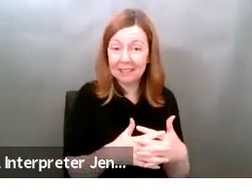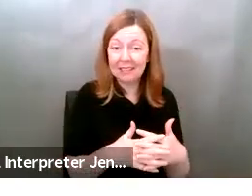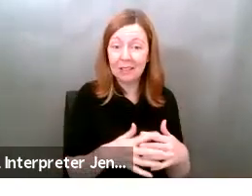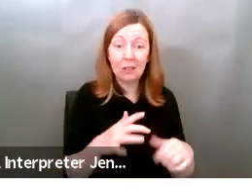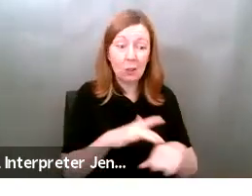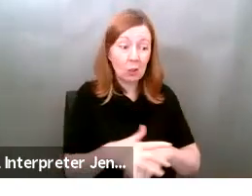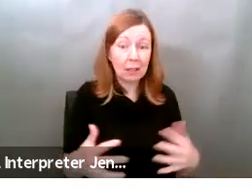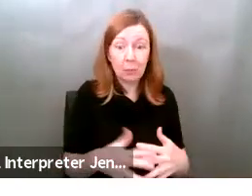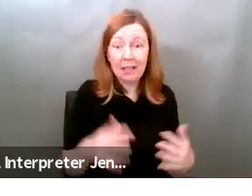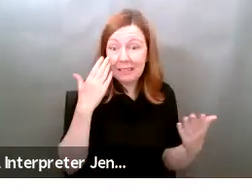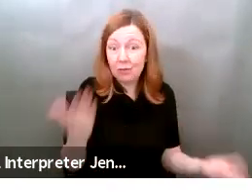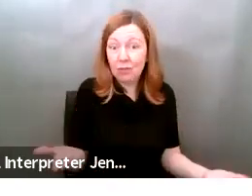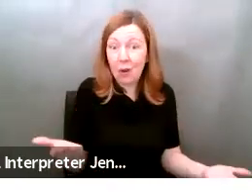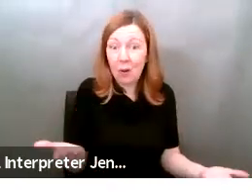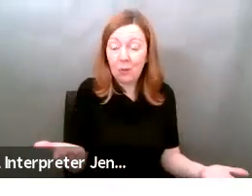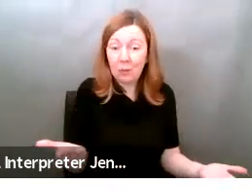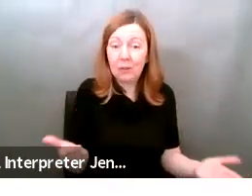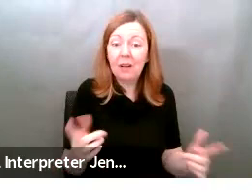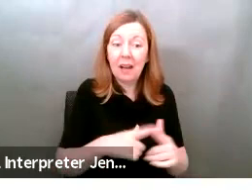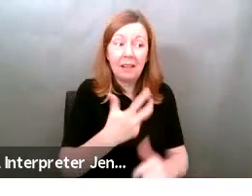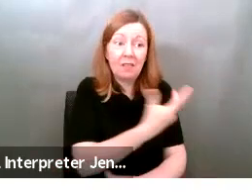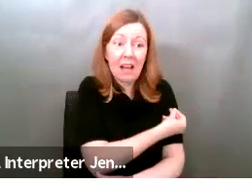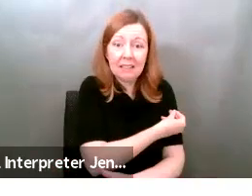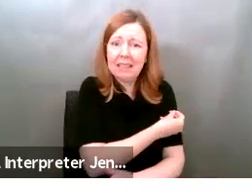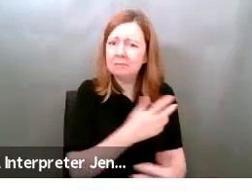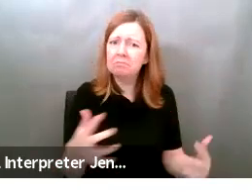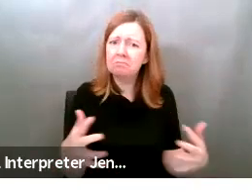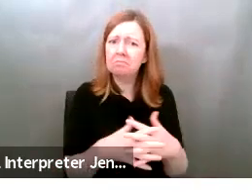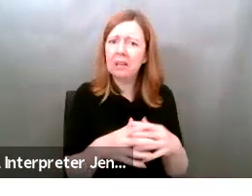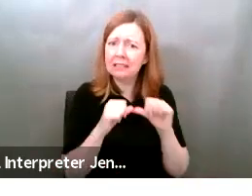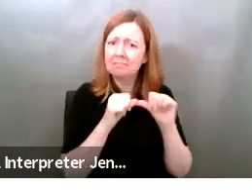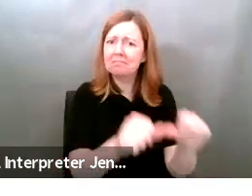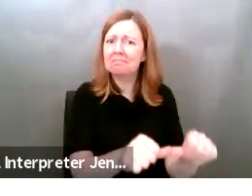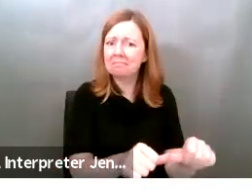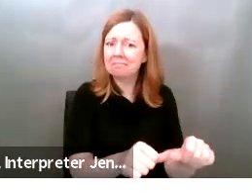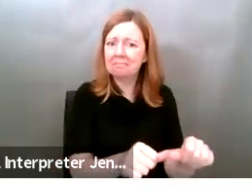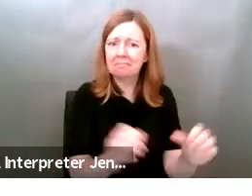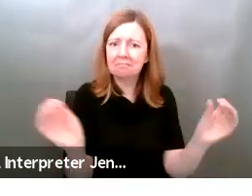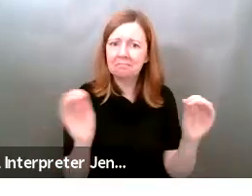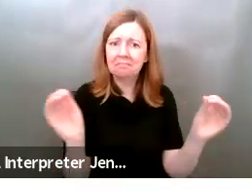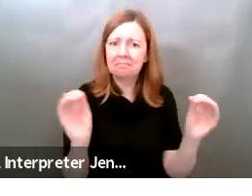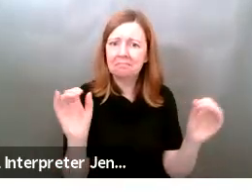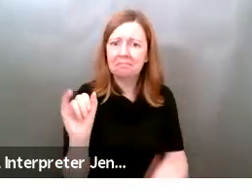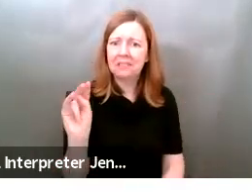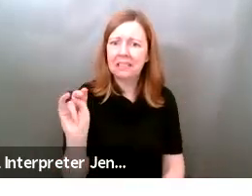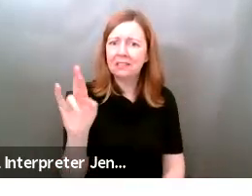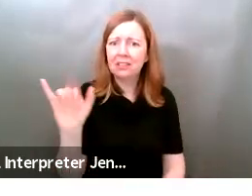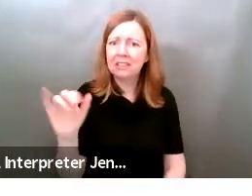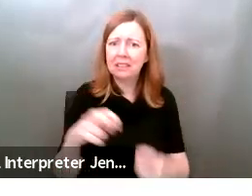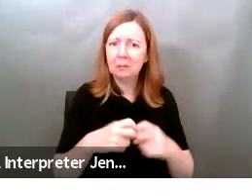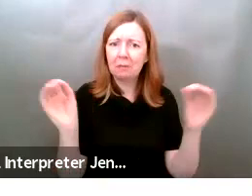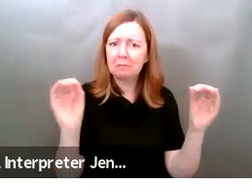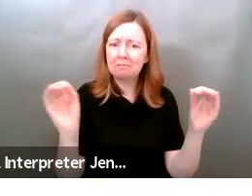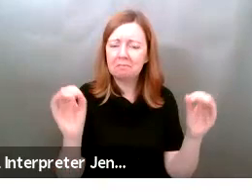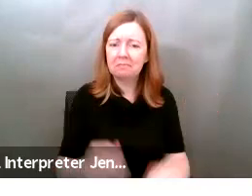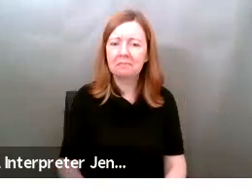pregnancy, they didn't know it. And none of those pregnancies resulted in an infertility problem. We're